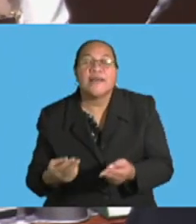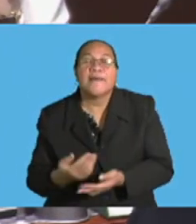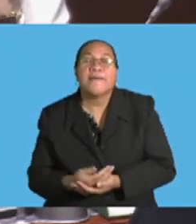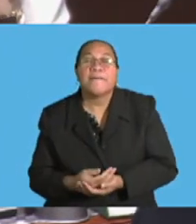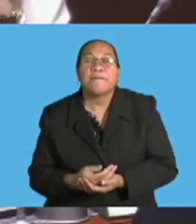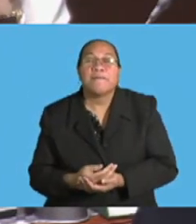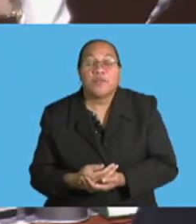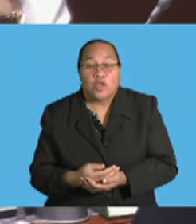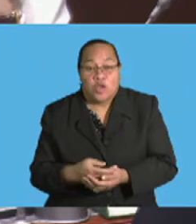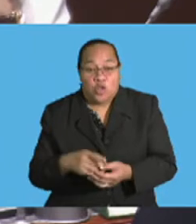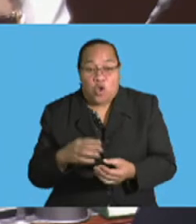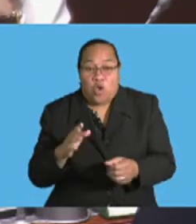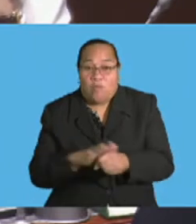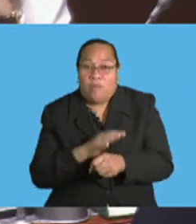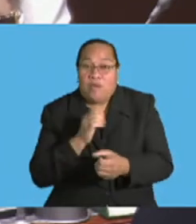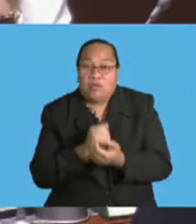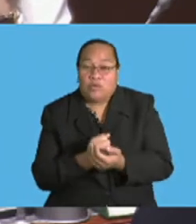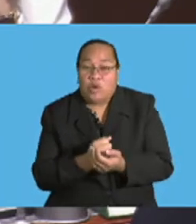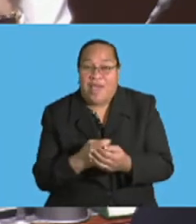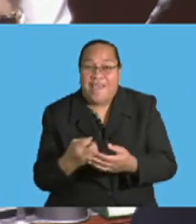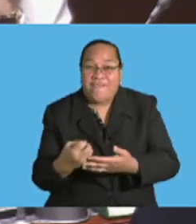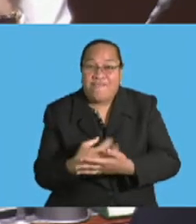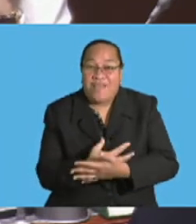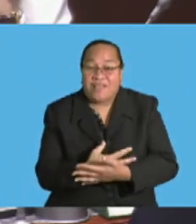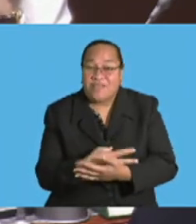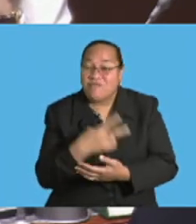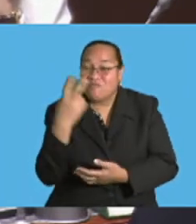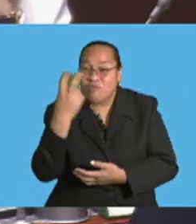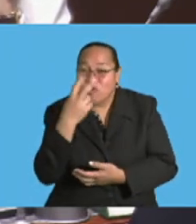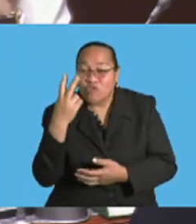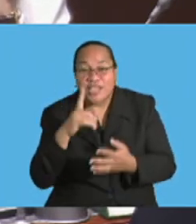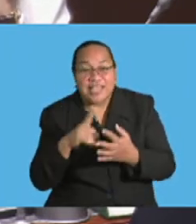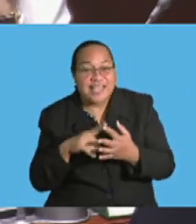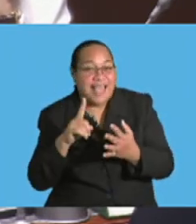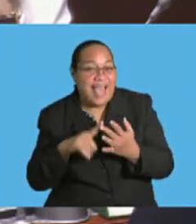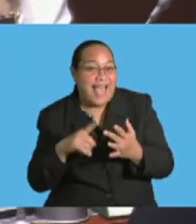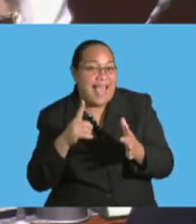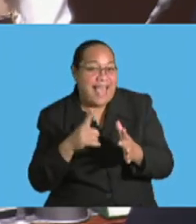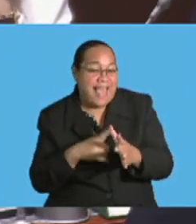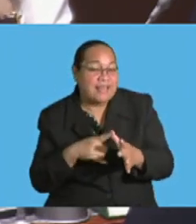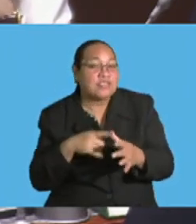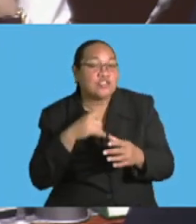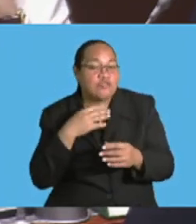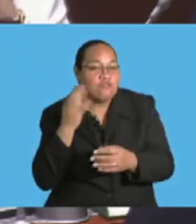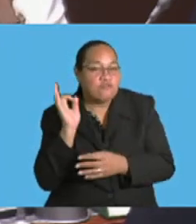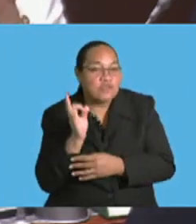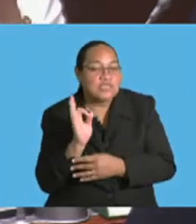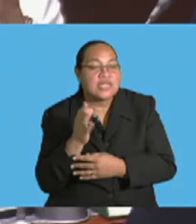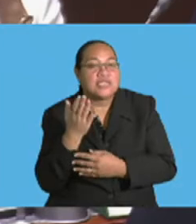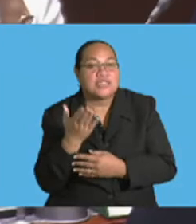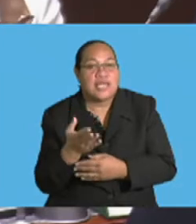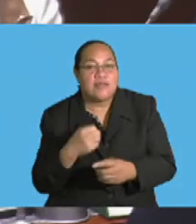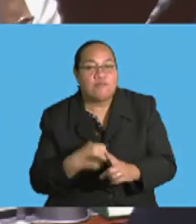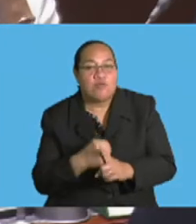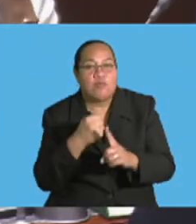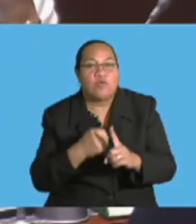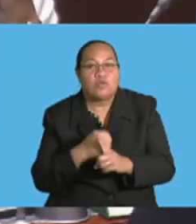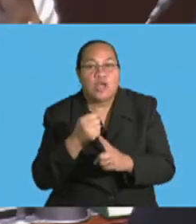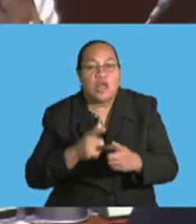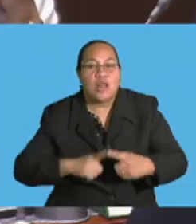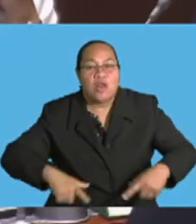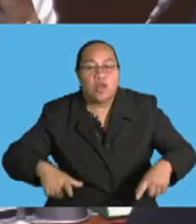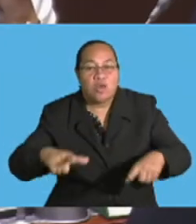ensure the effective monitoring and enforcement of VIA conditions, facilitate and promote local